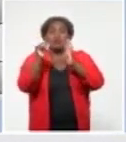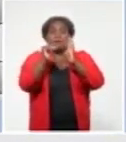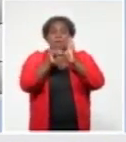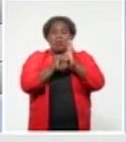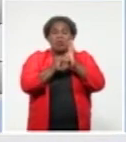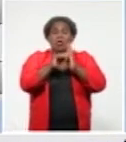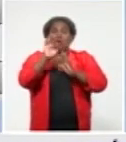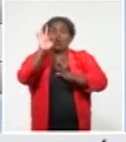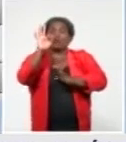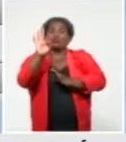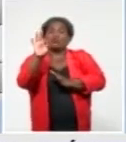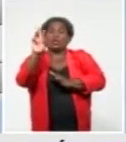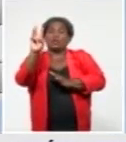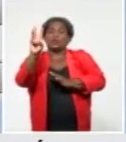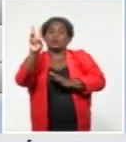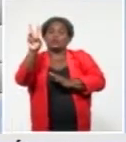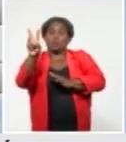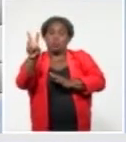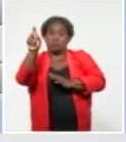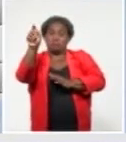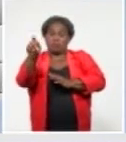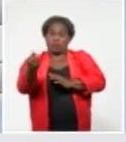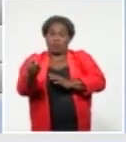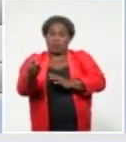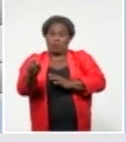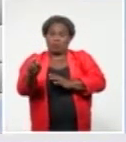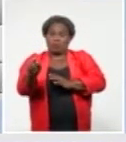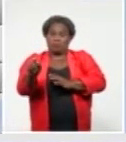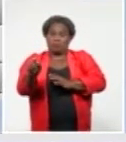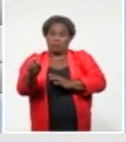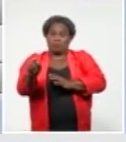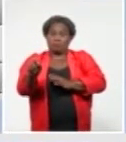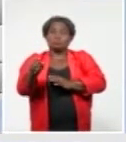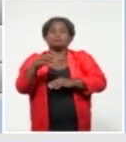4,193 people died yesterday, which amounts